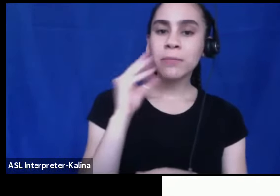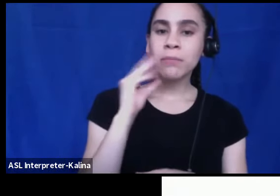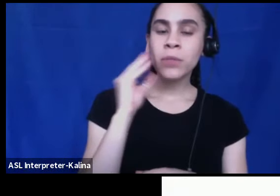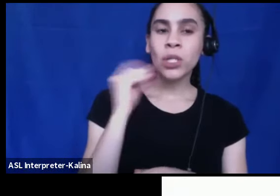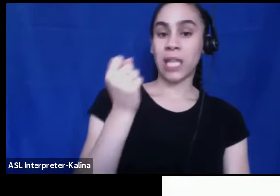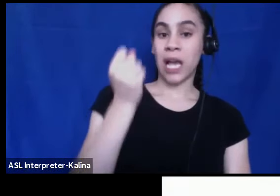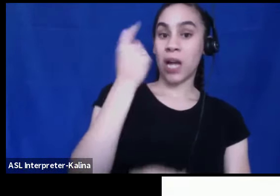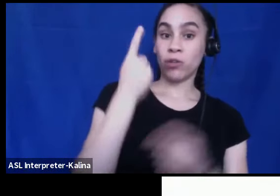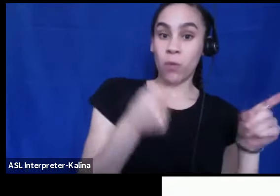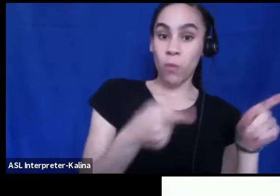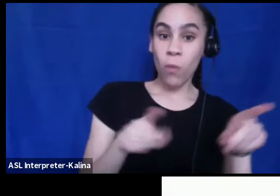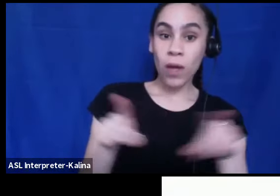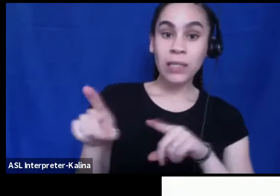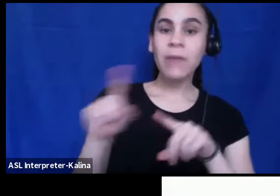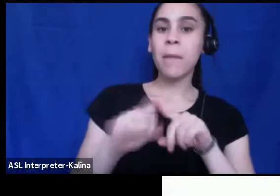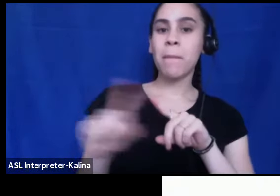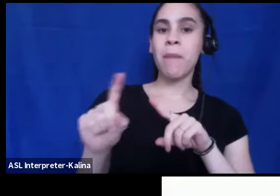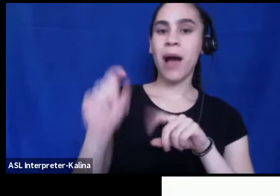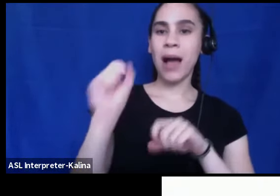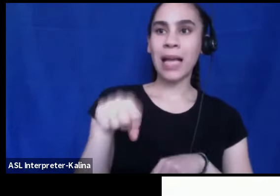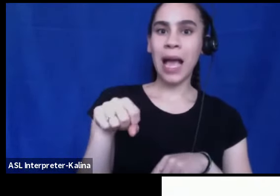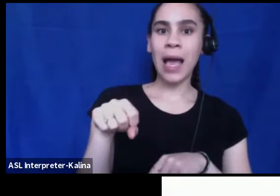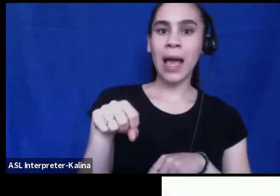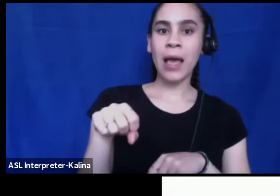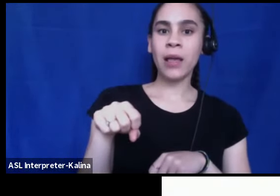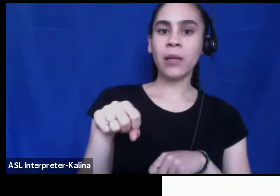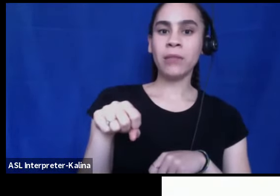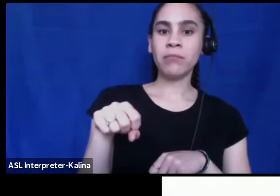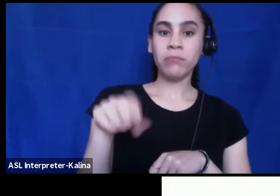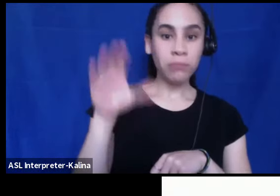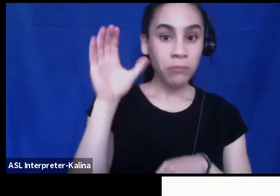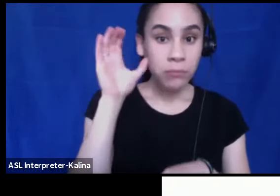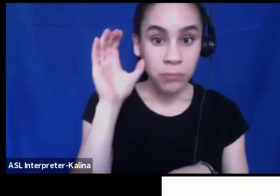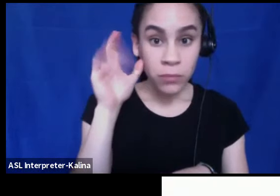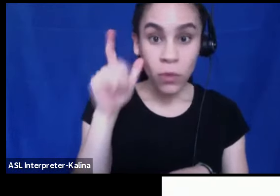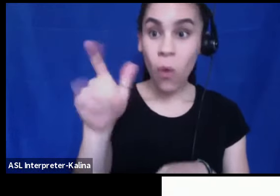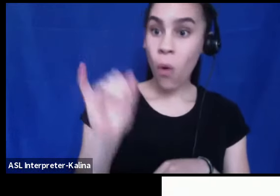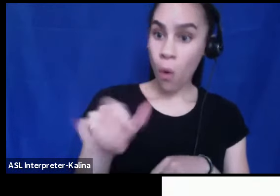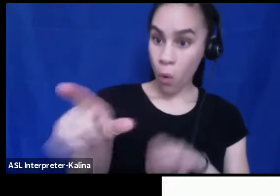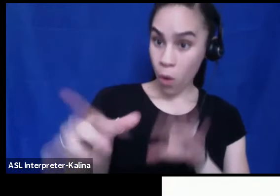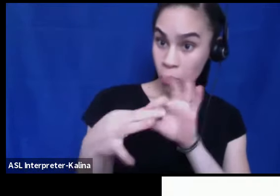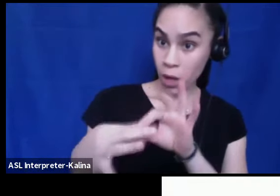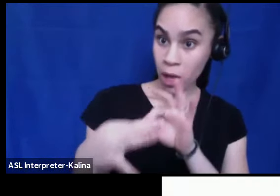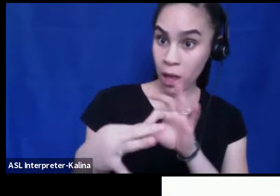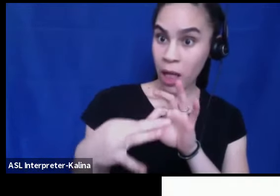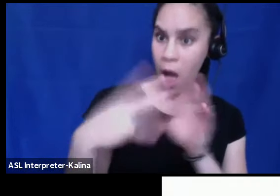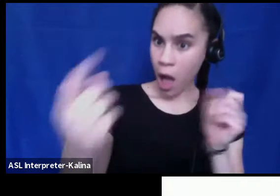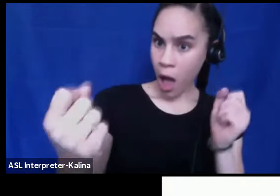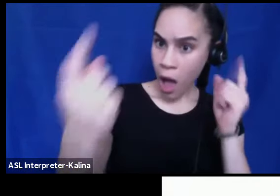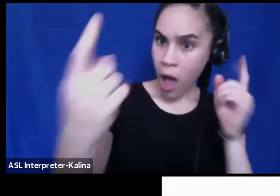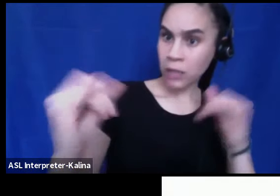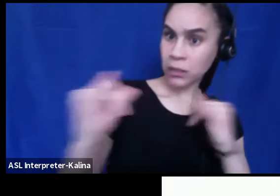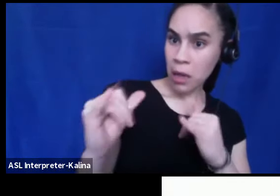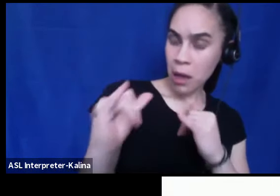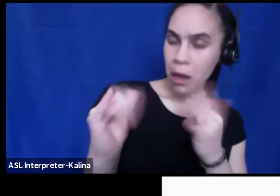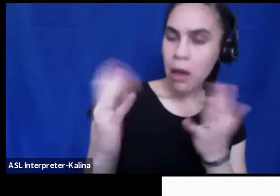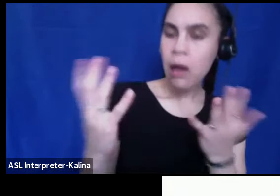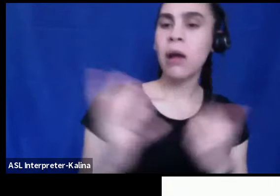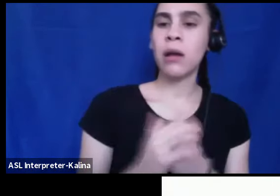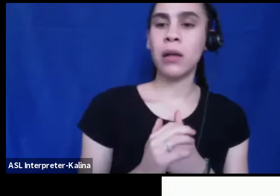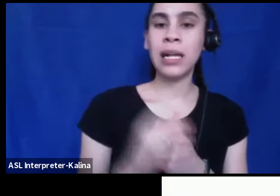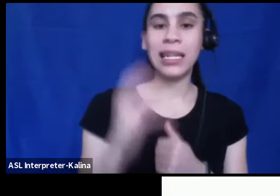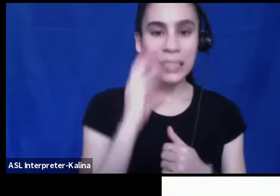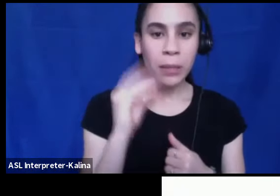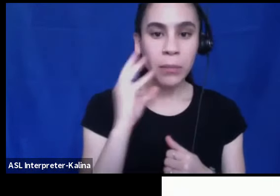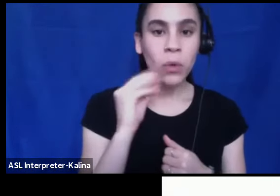but to hear someone that they can relate to that is going through what they are going through. That is experiencing something in